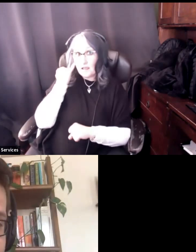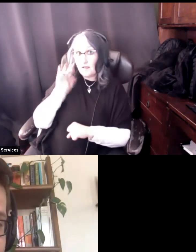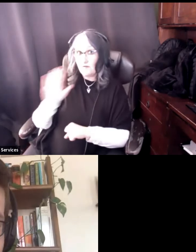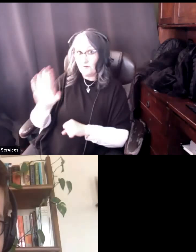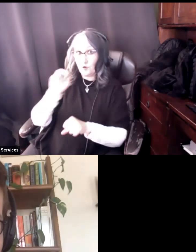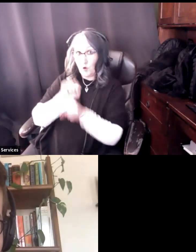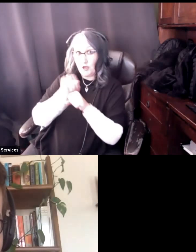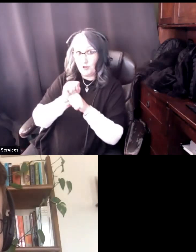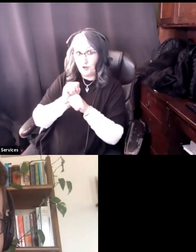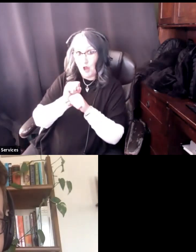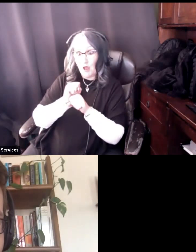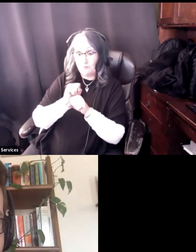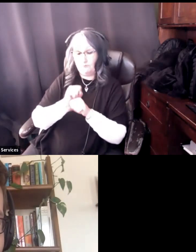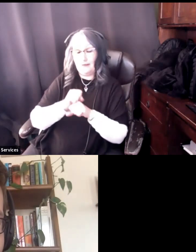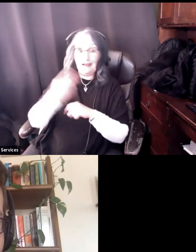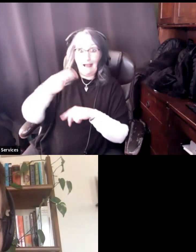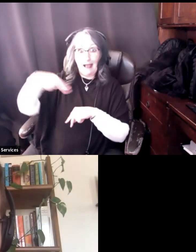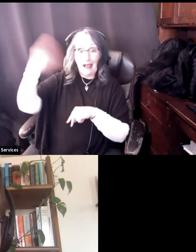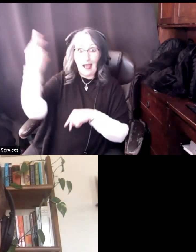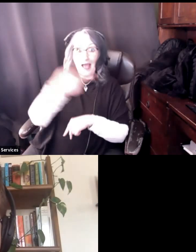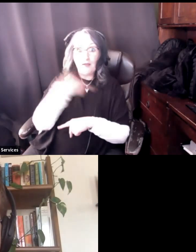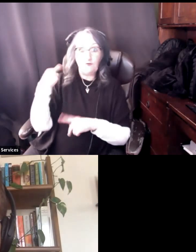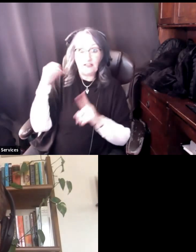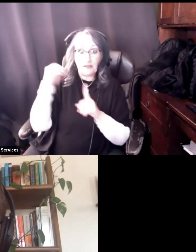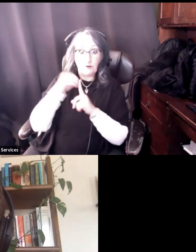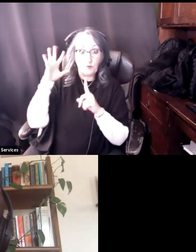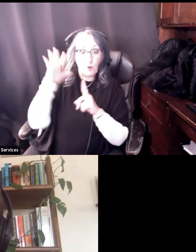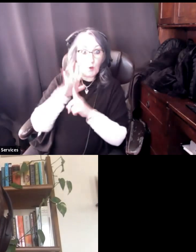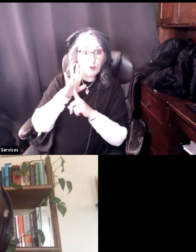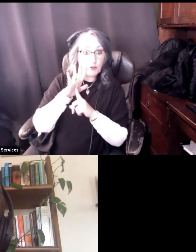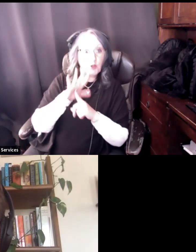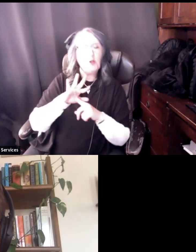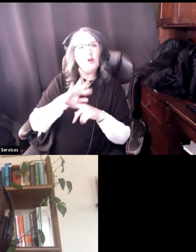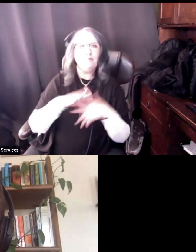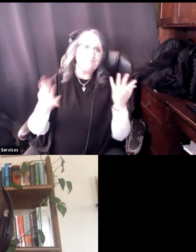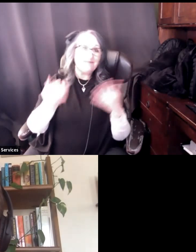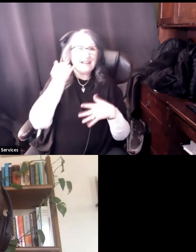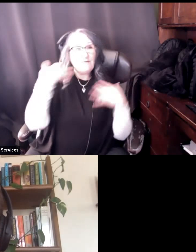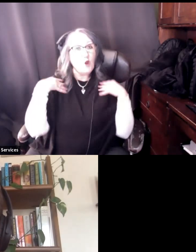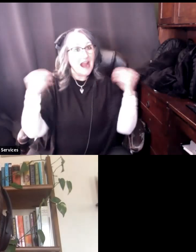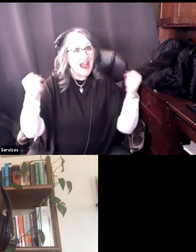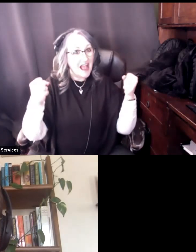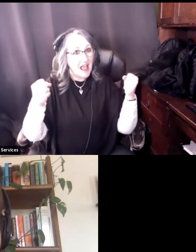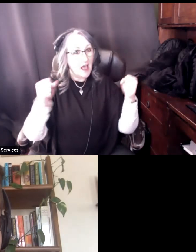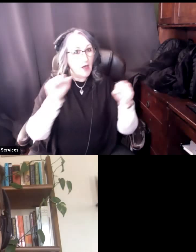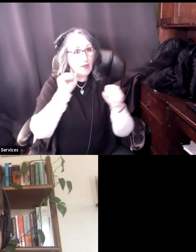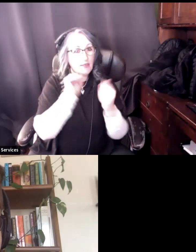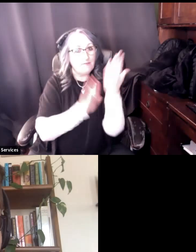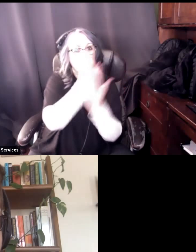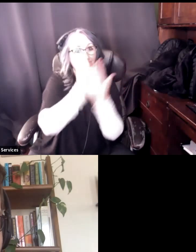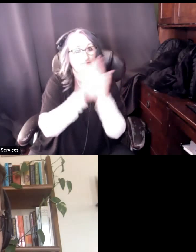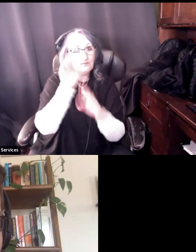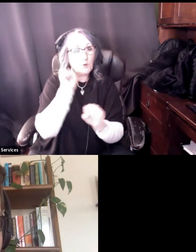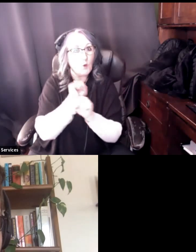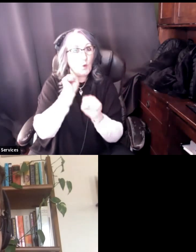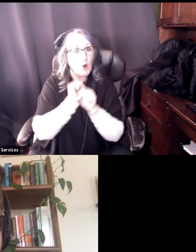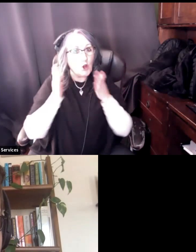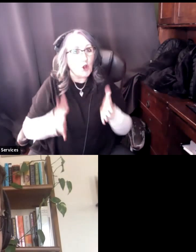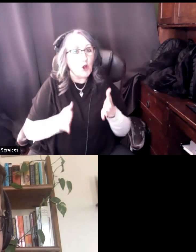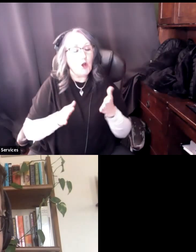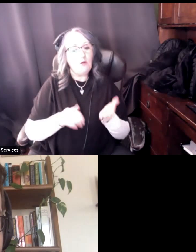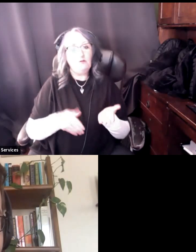high risk or high risk of exposure, if you're a frontline health worker, if you are a medical examiner or